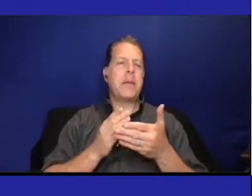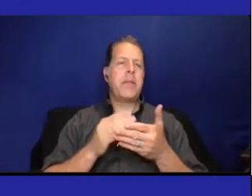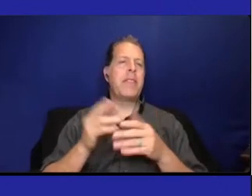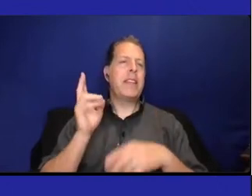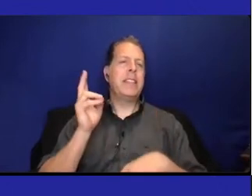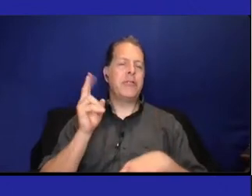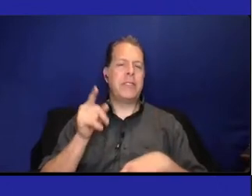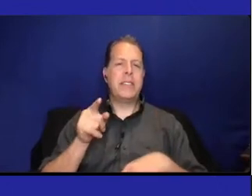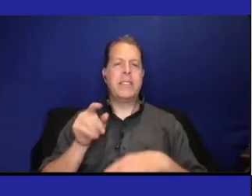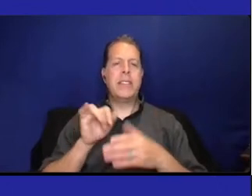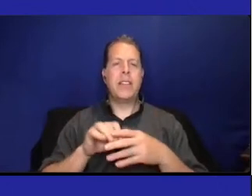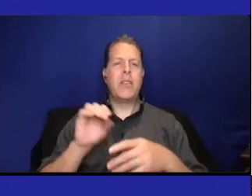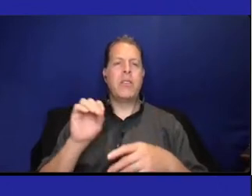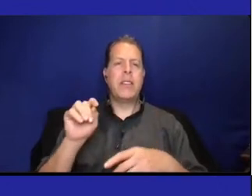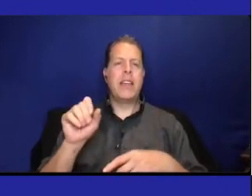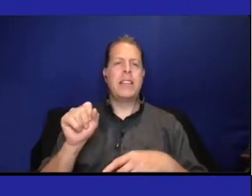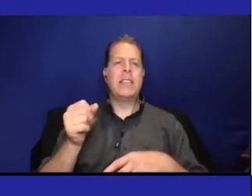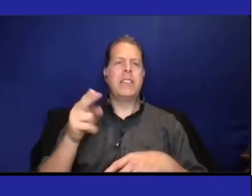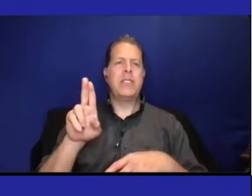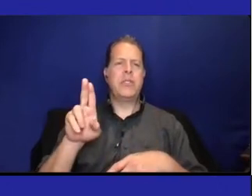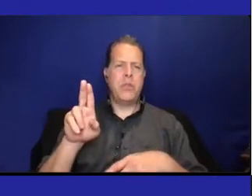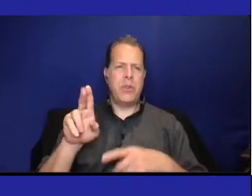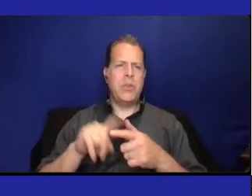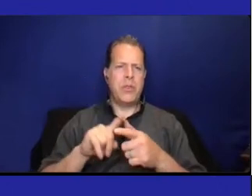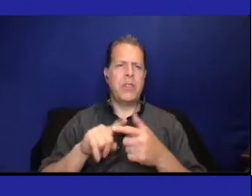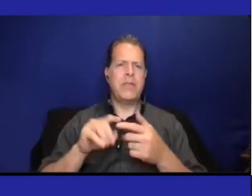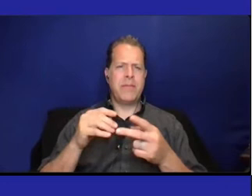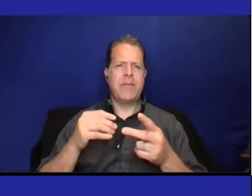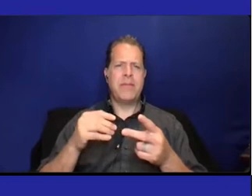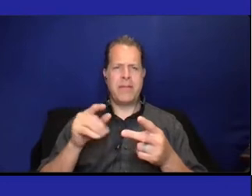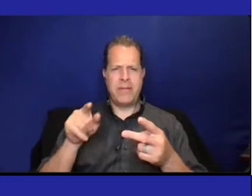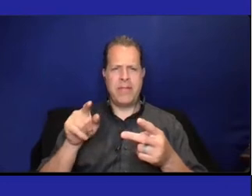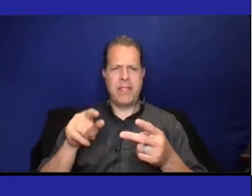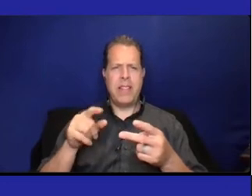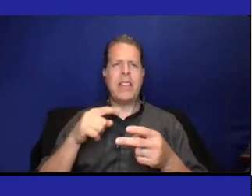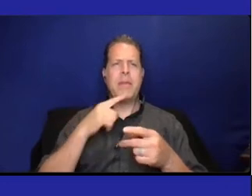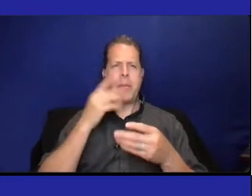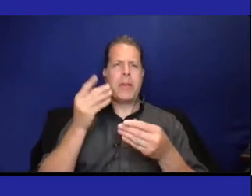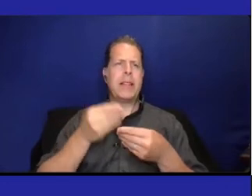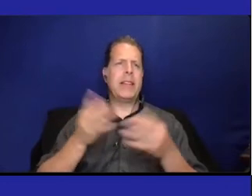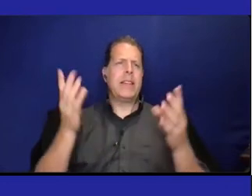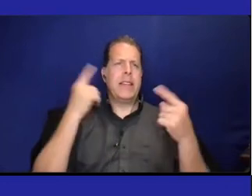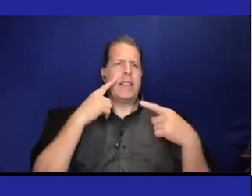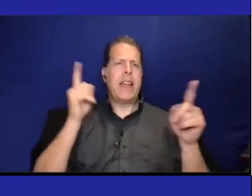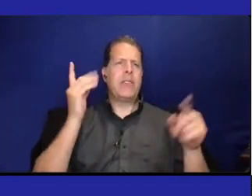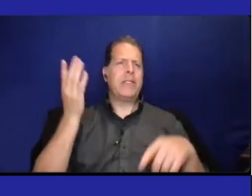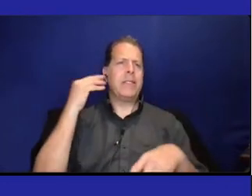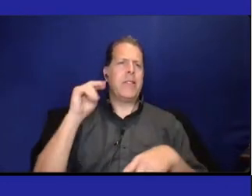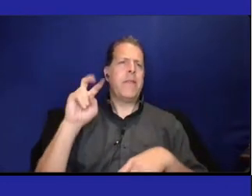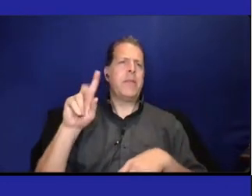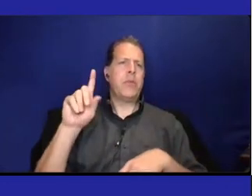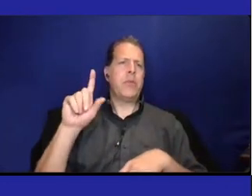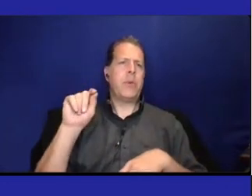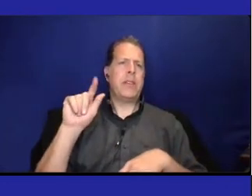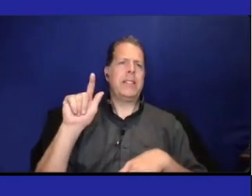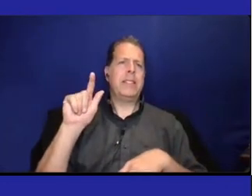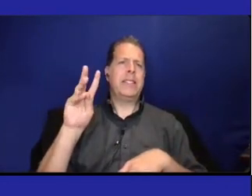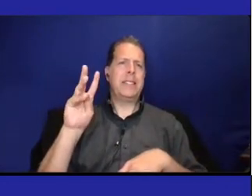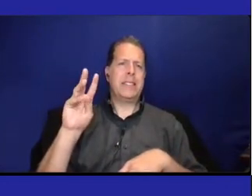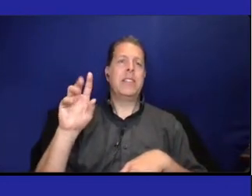the OTXHU, Adiposis Therapeutic Housing Units, was publicly announced back in November 26,